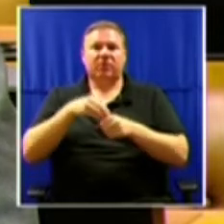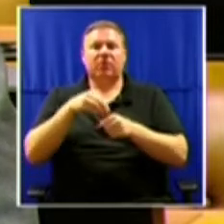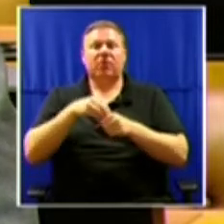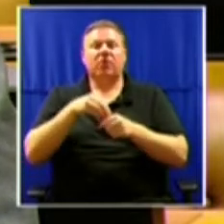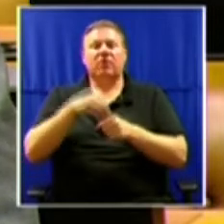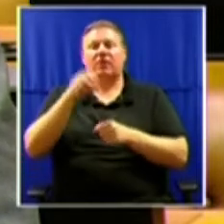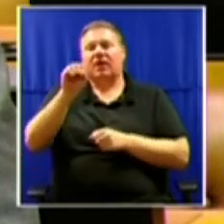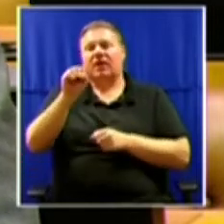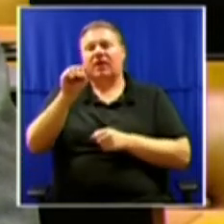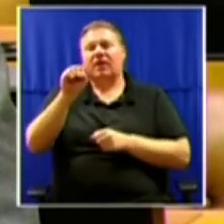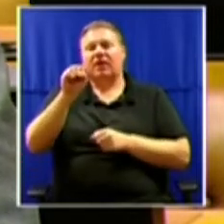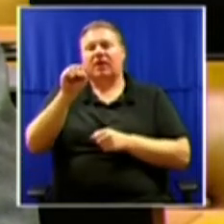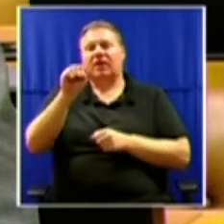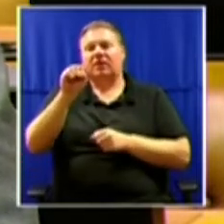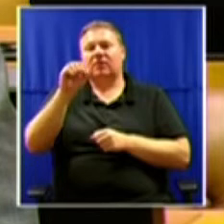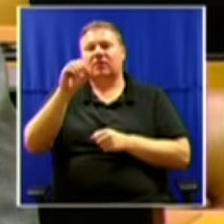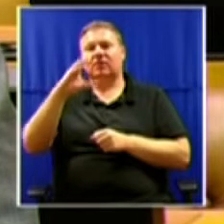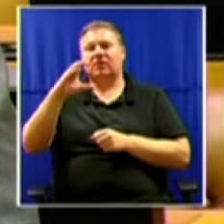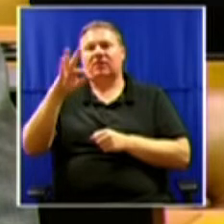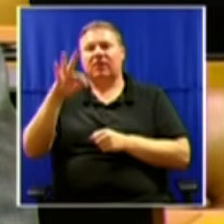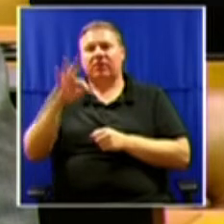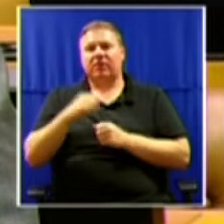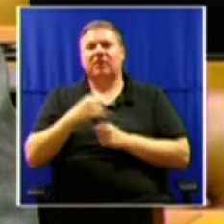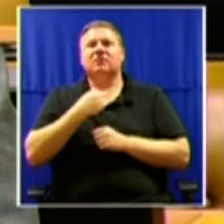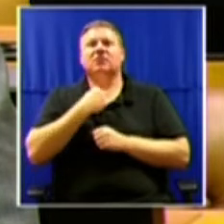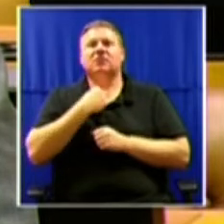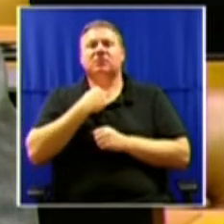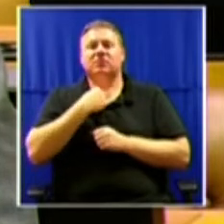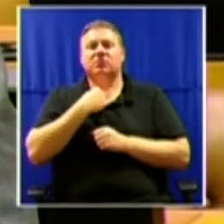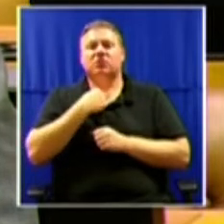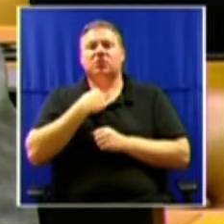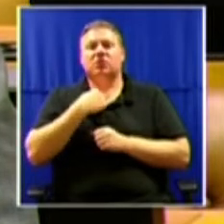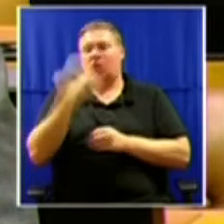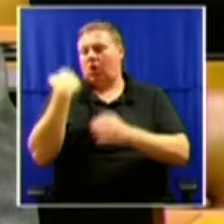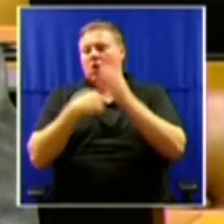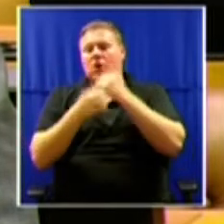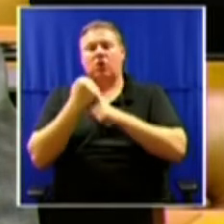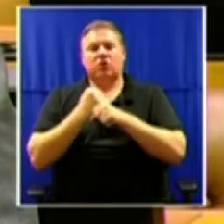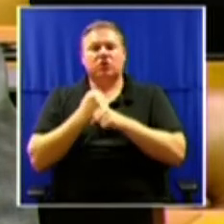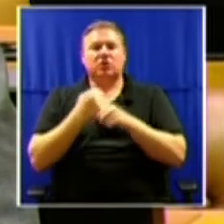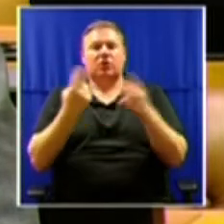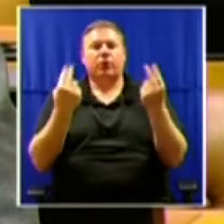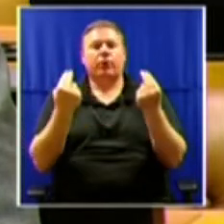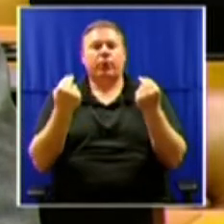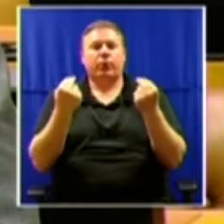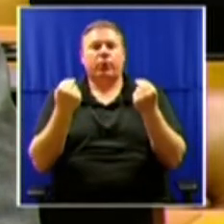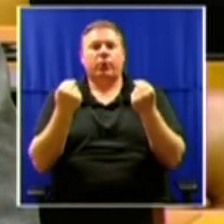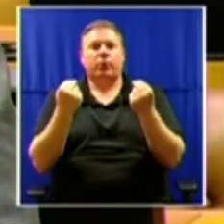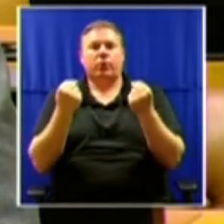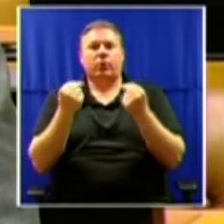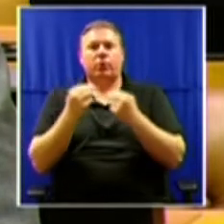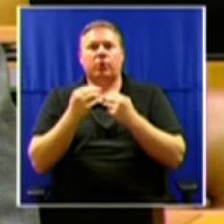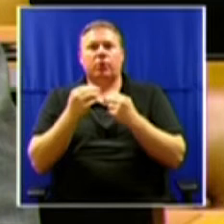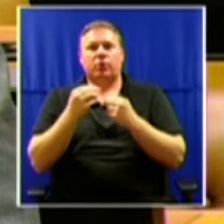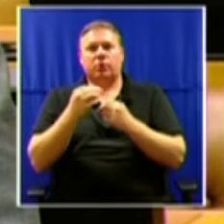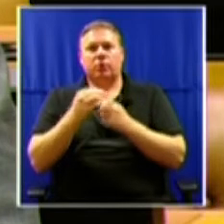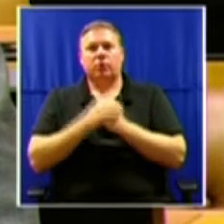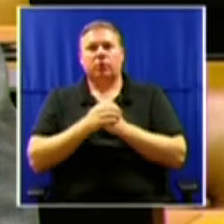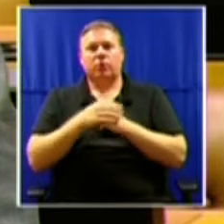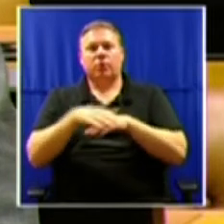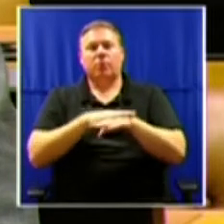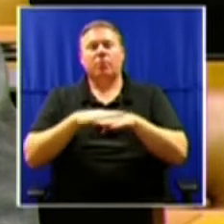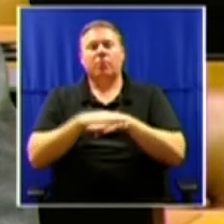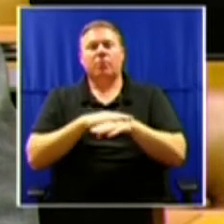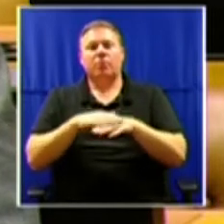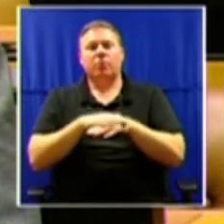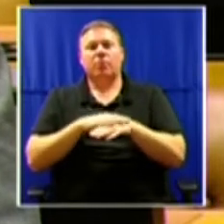Unfortunately, last year there was no intake at all of the basic training because of